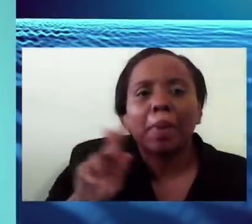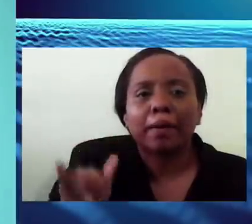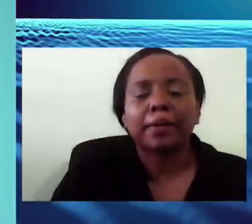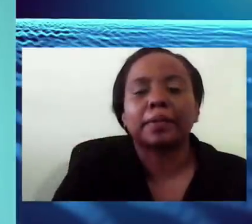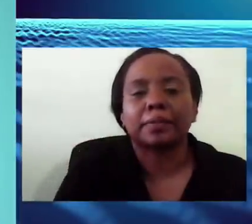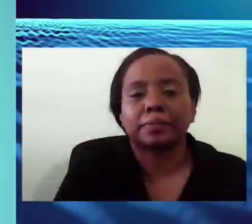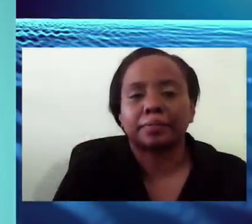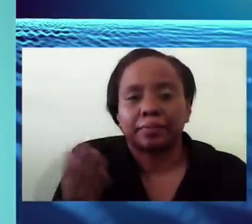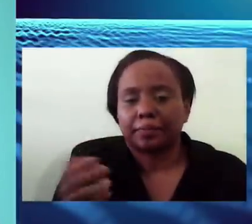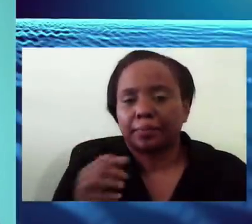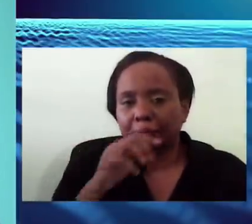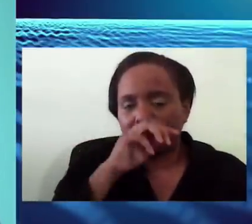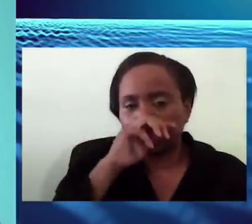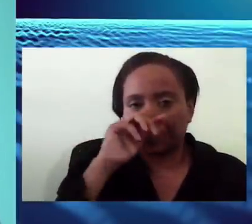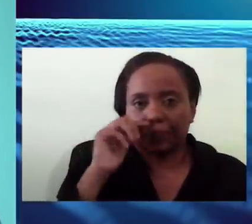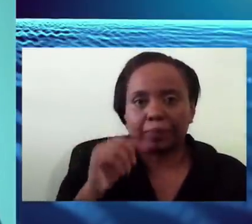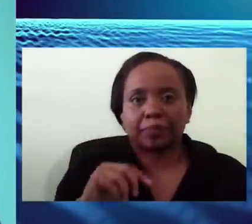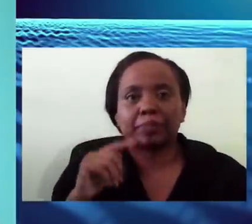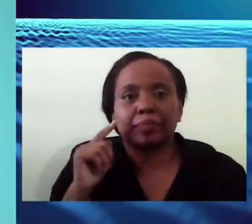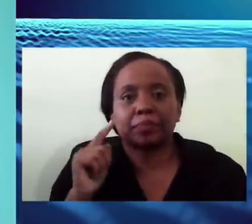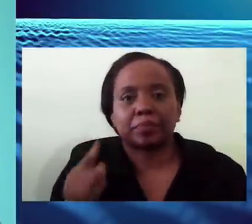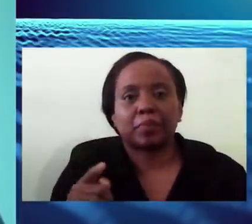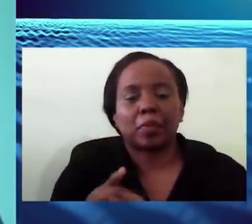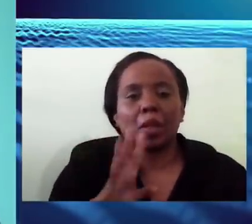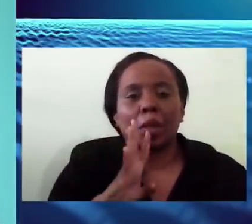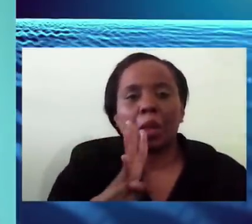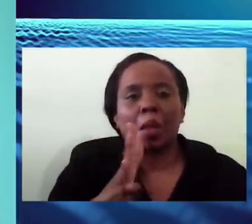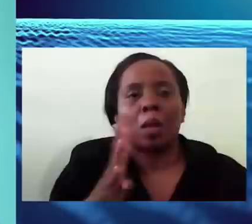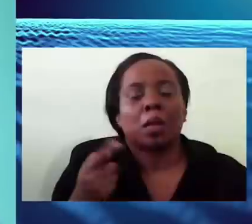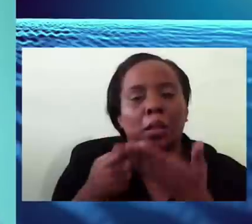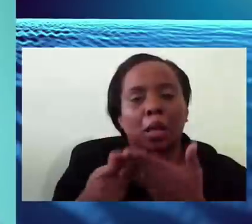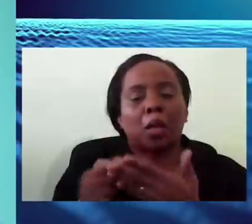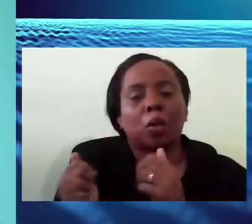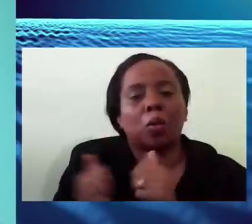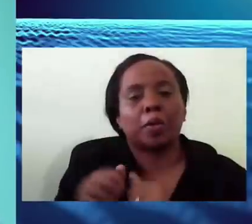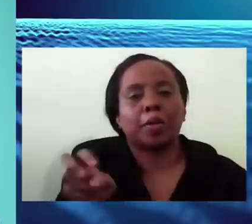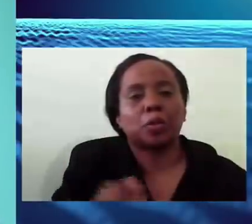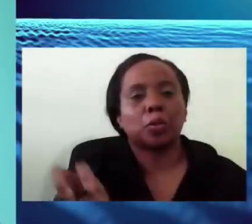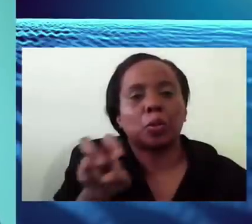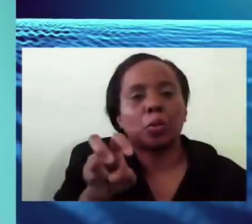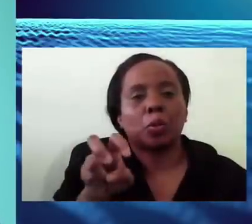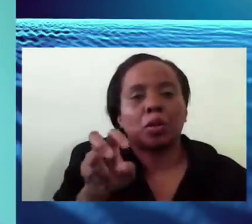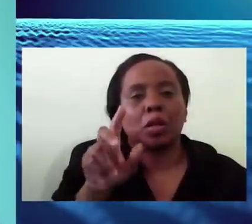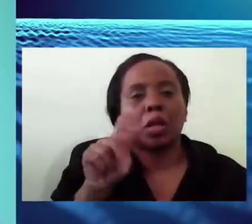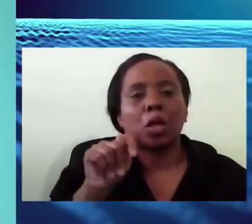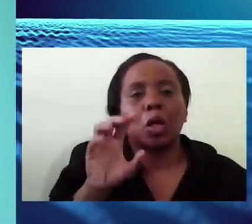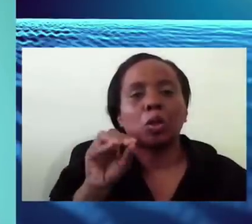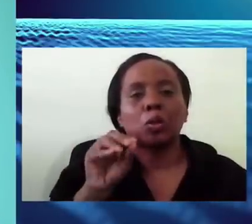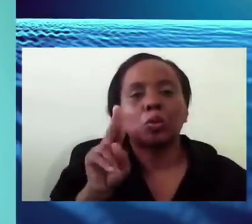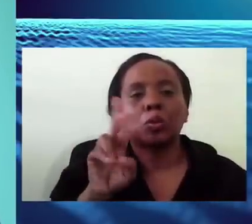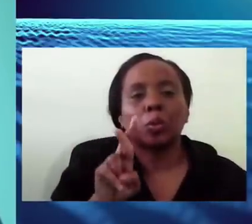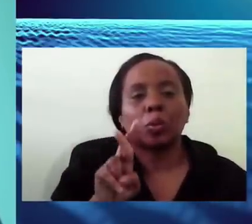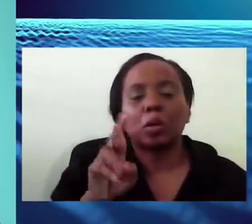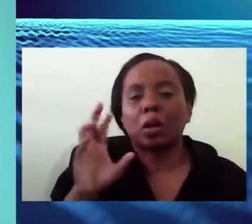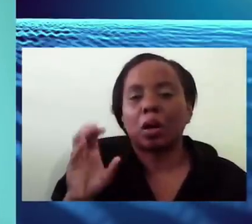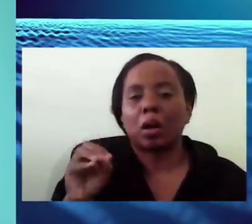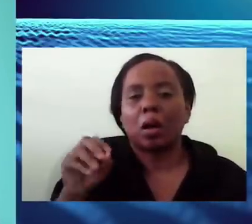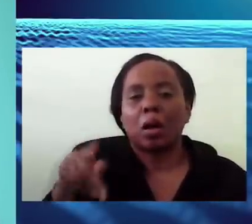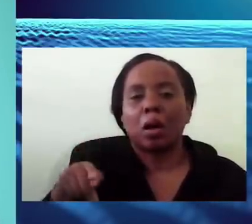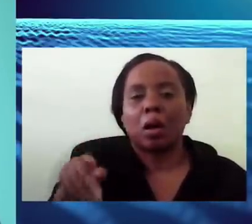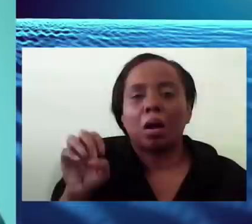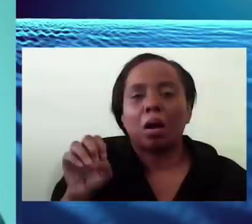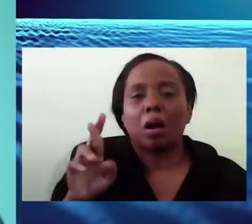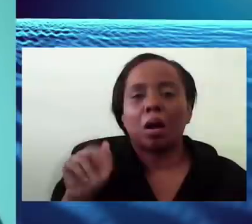early conversation with those 82 operators, if you can give us a pretty early prediction in terms of what they were telling you